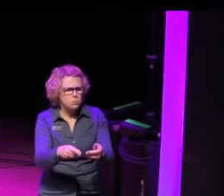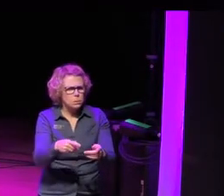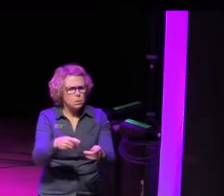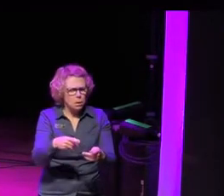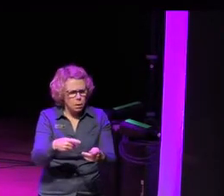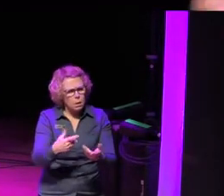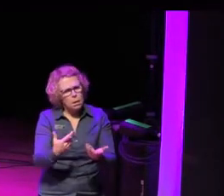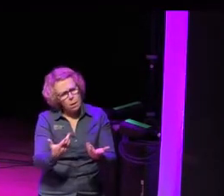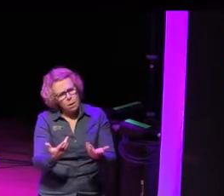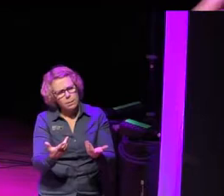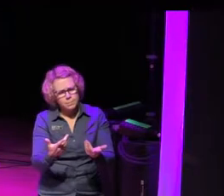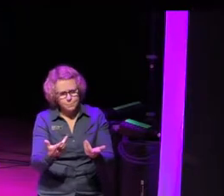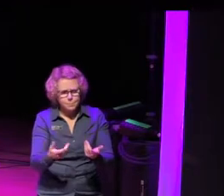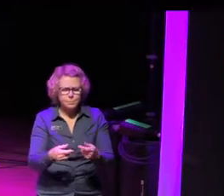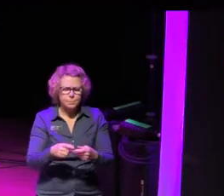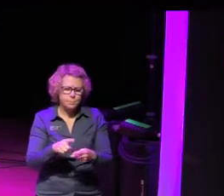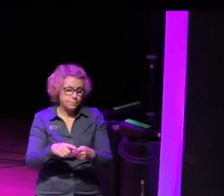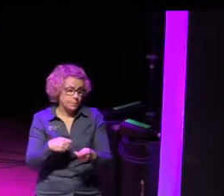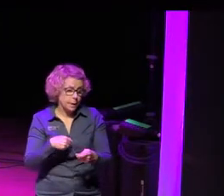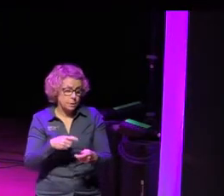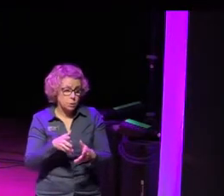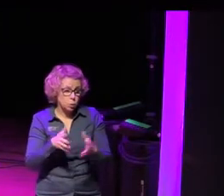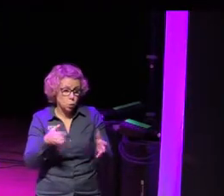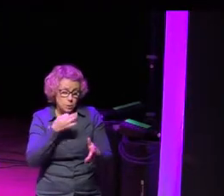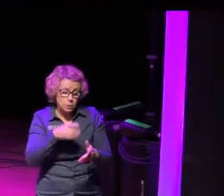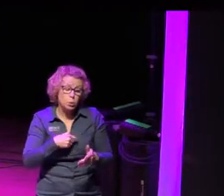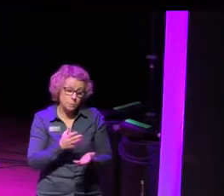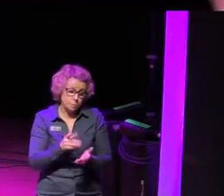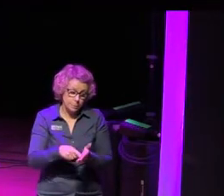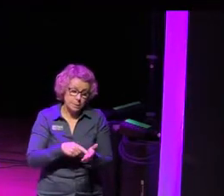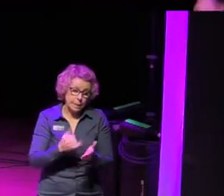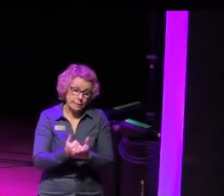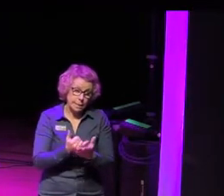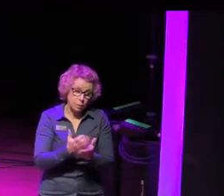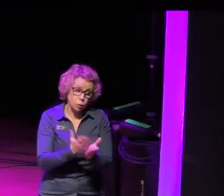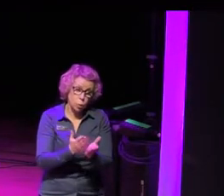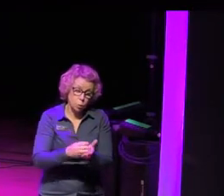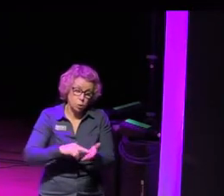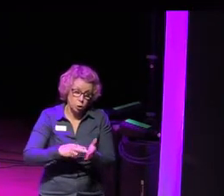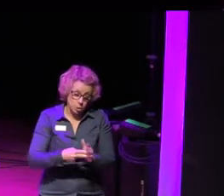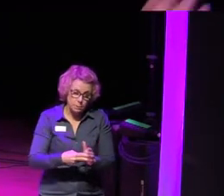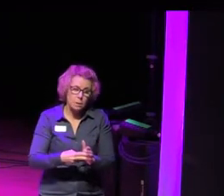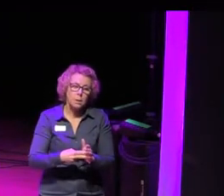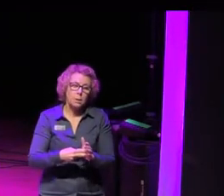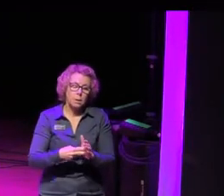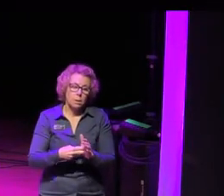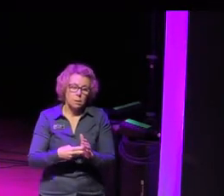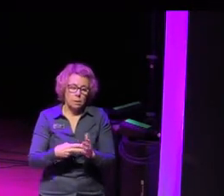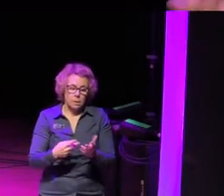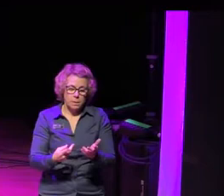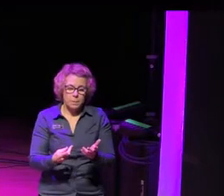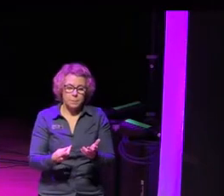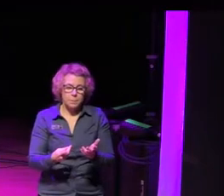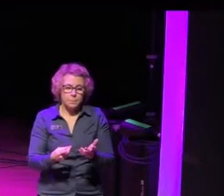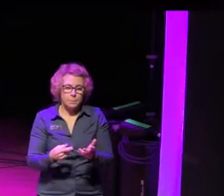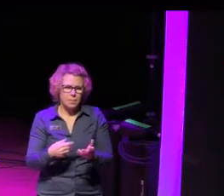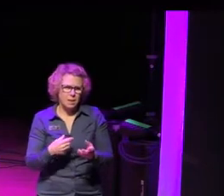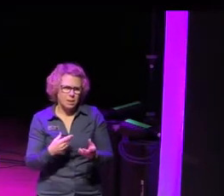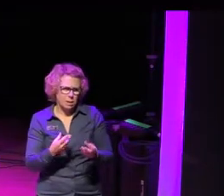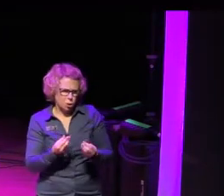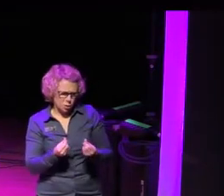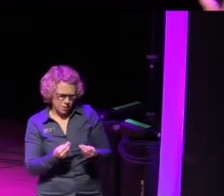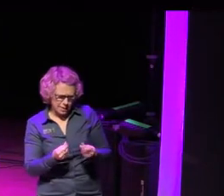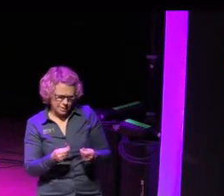doctor. Secondly, in the school system, again, funds diverted, so the quality of